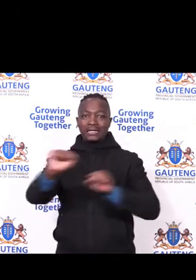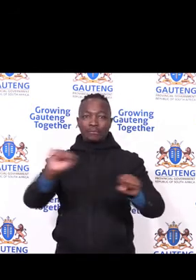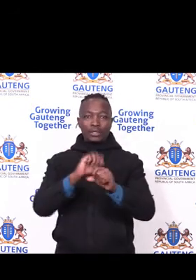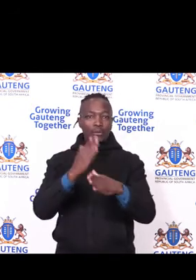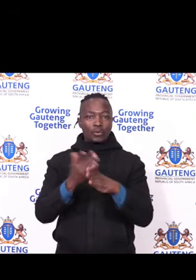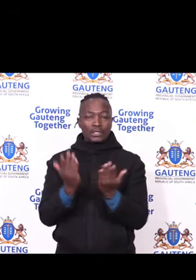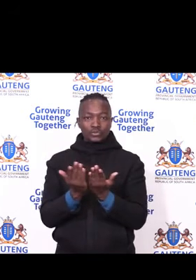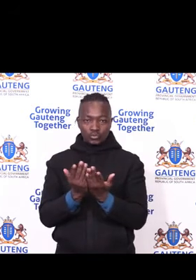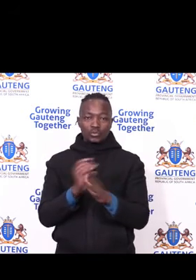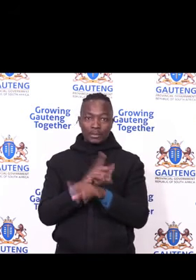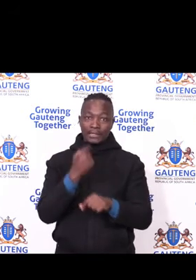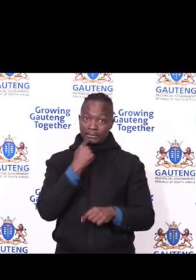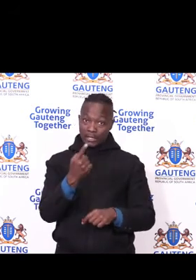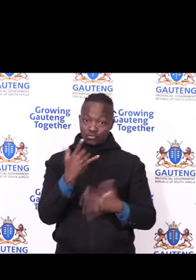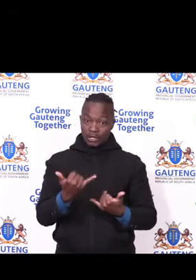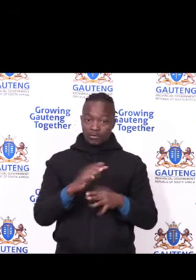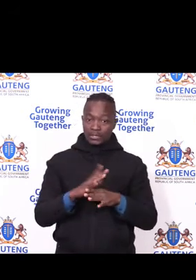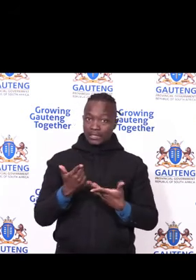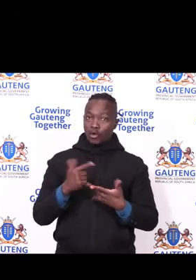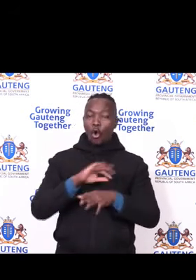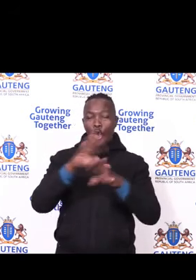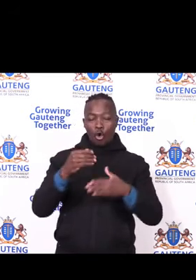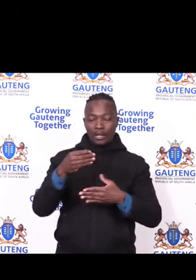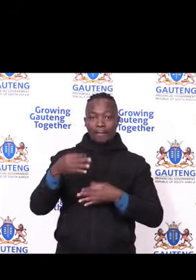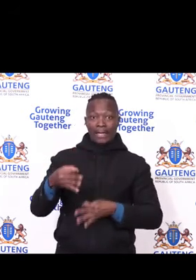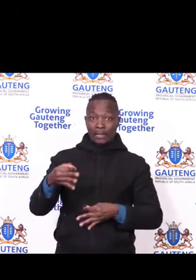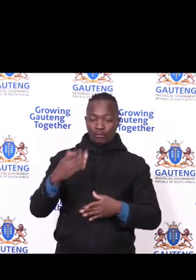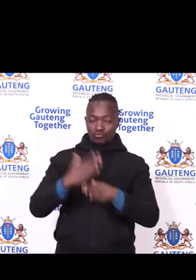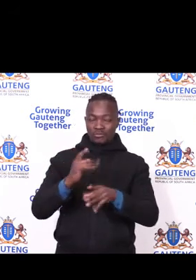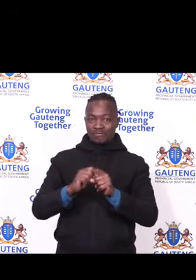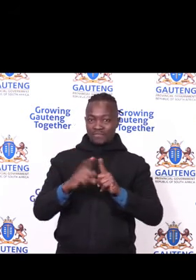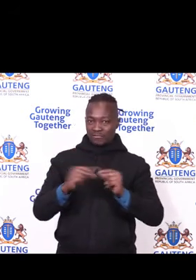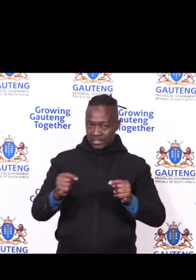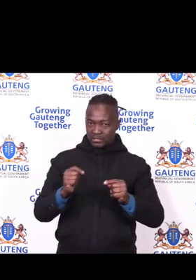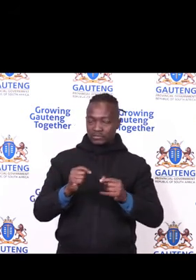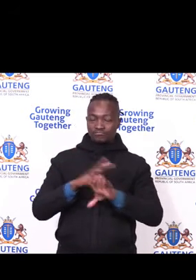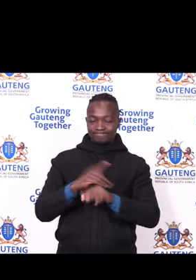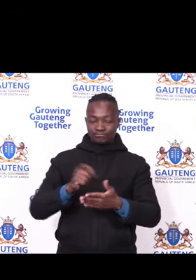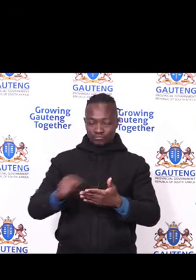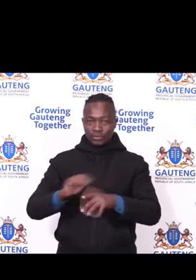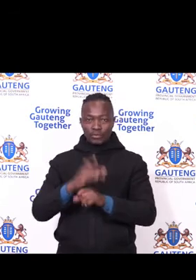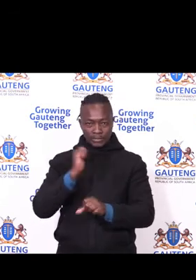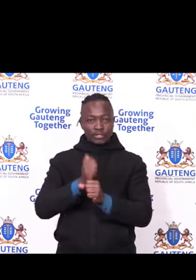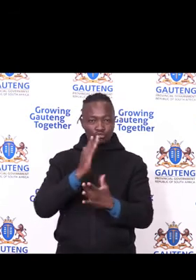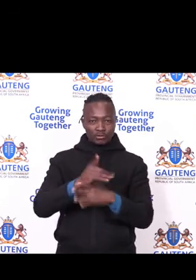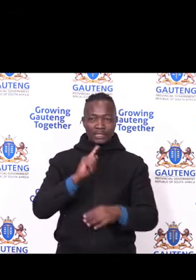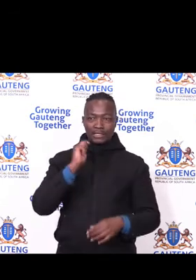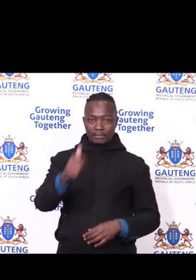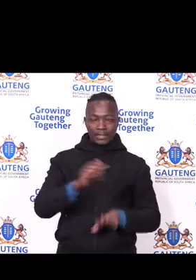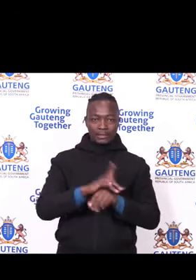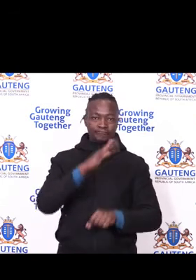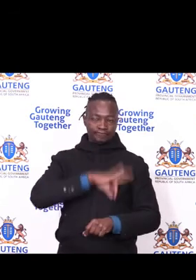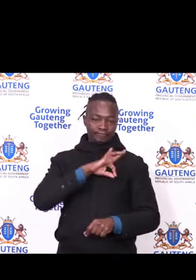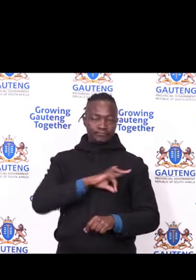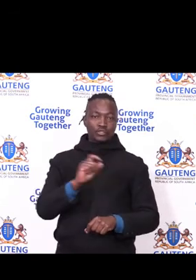the necessary paperwork so that these young people who are committed and they've sacrificed their time are paid and they can get their stipends as soon